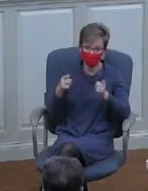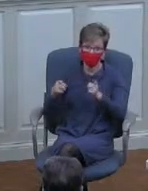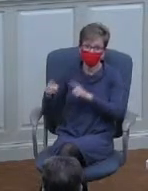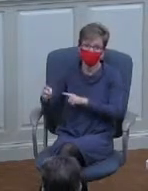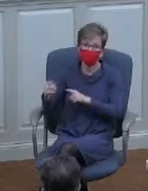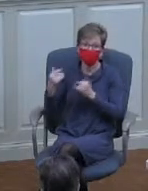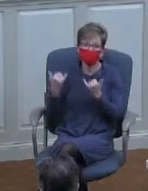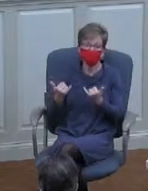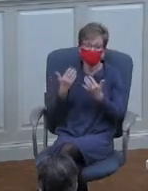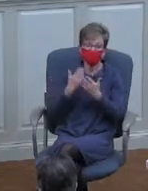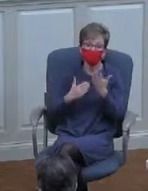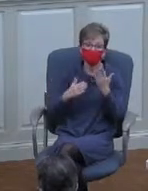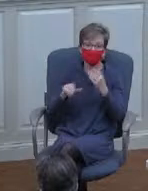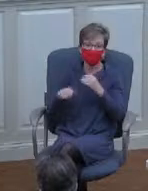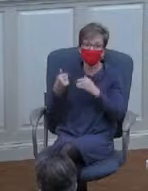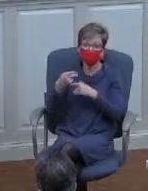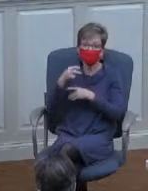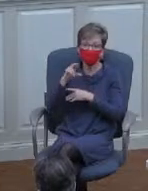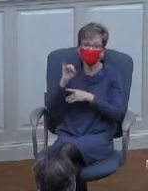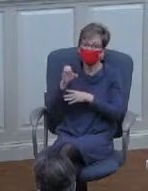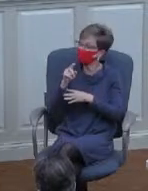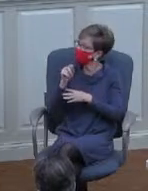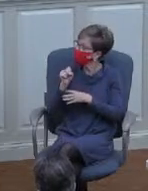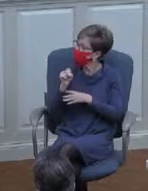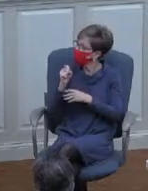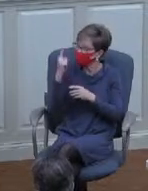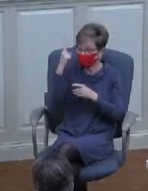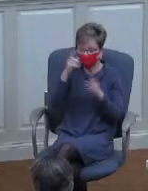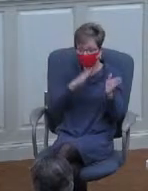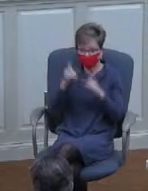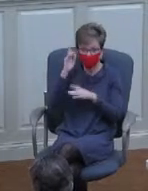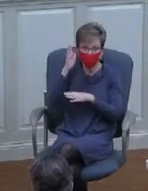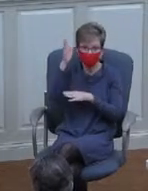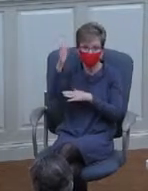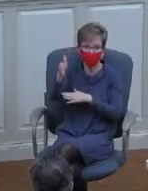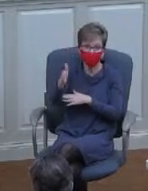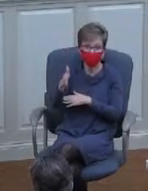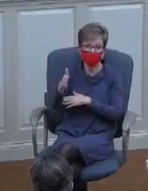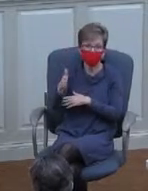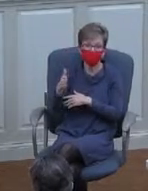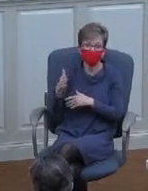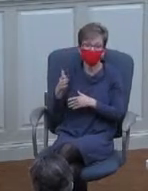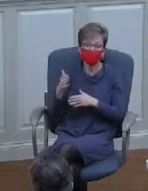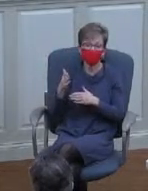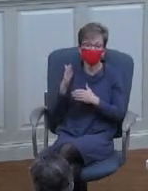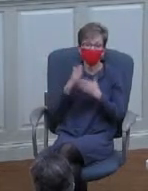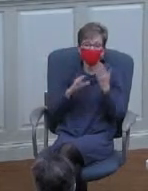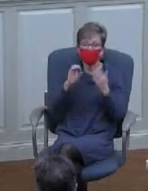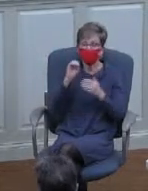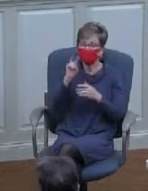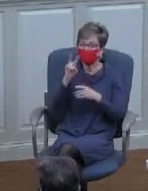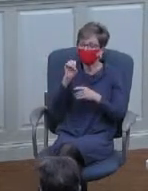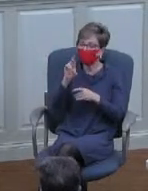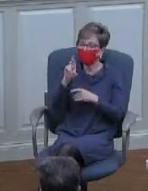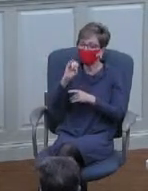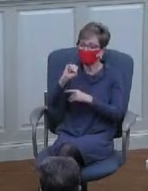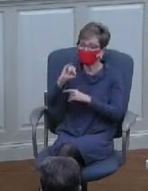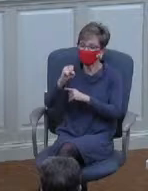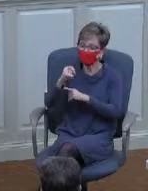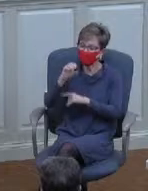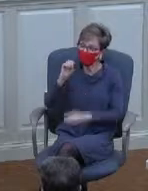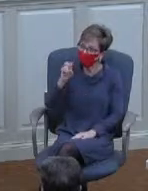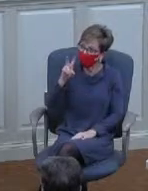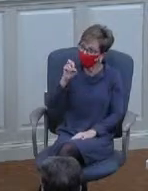upcoming projects in the near future, and then some regulatory oversight discussion as well as